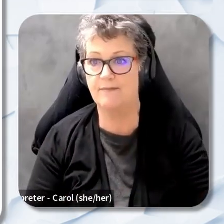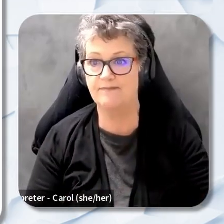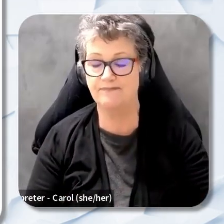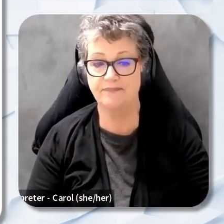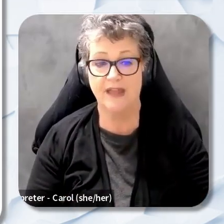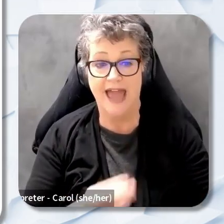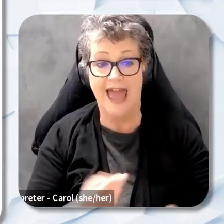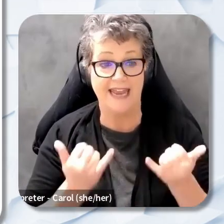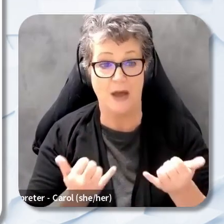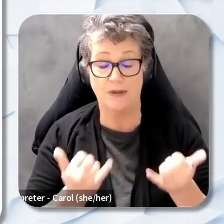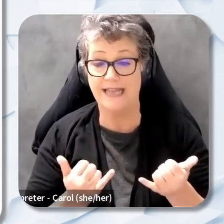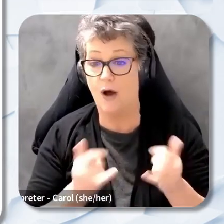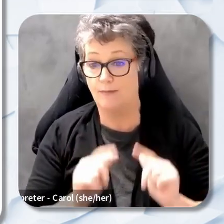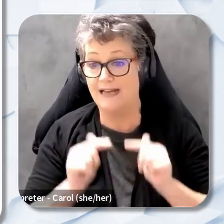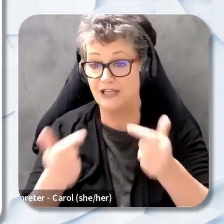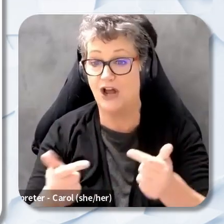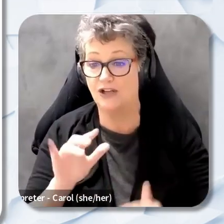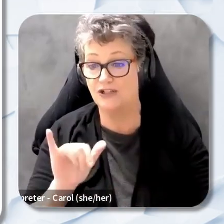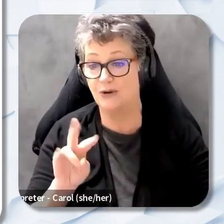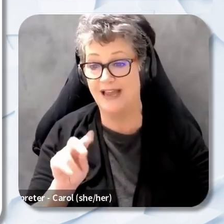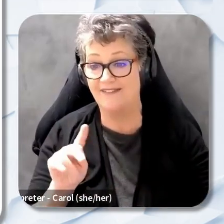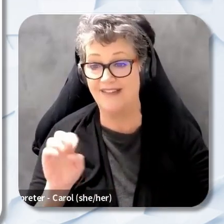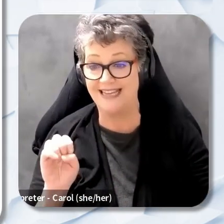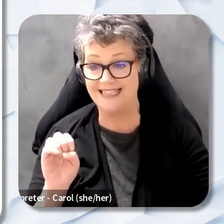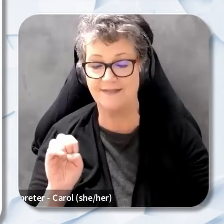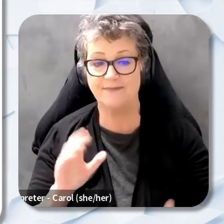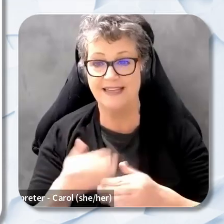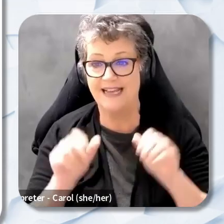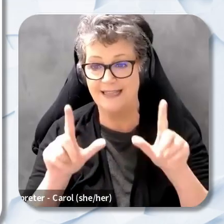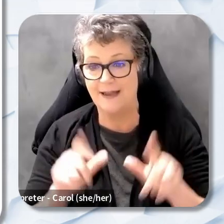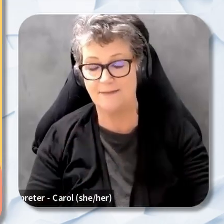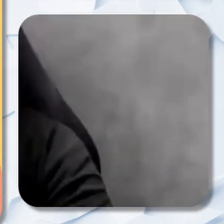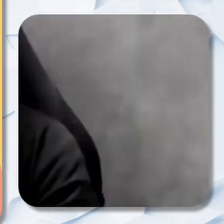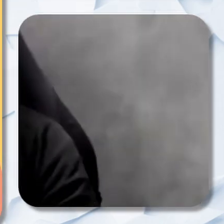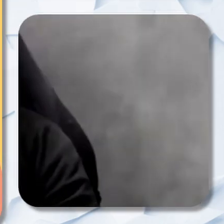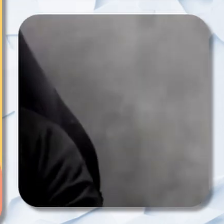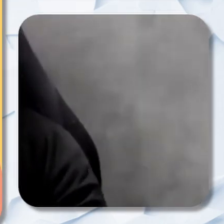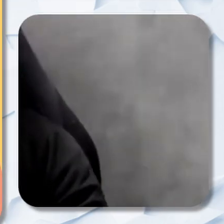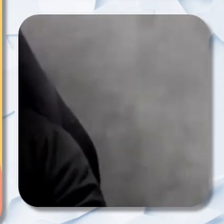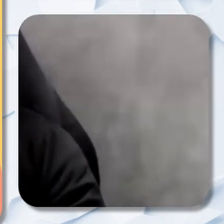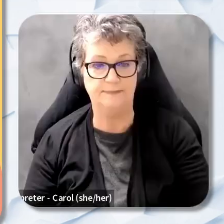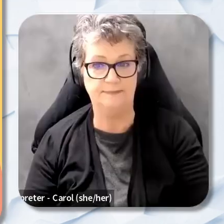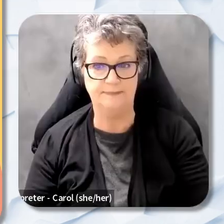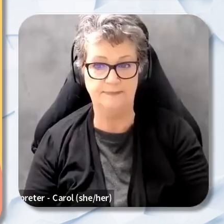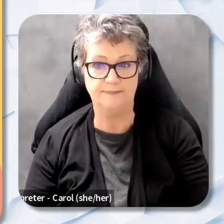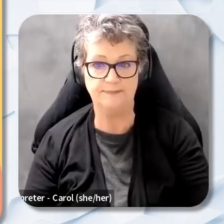I am now going to pass it on to Yvette. Next slide, please.